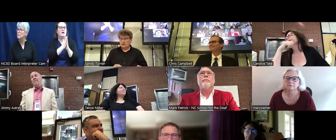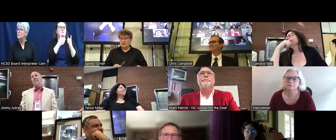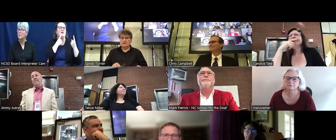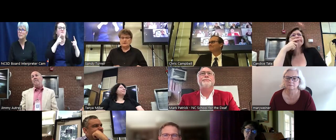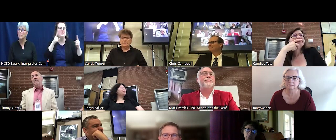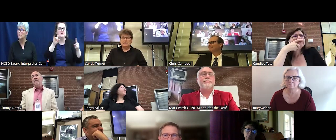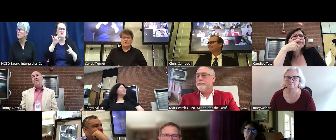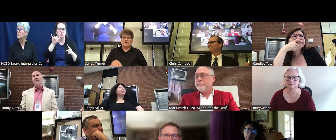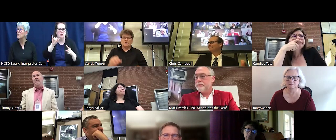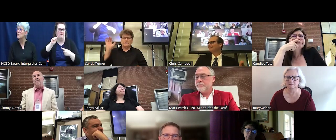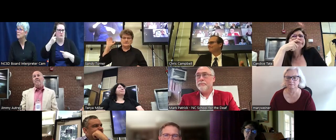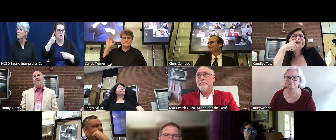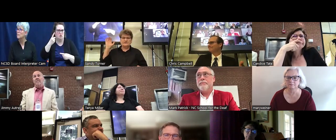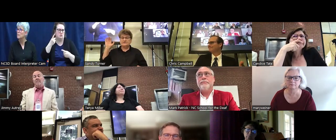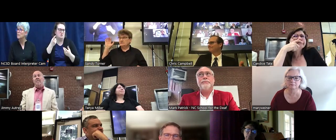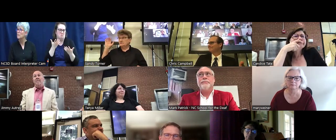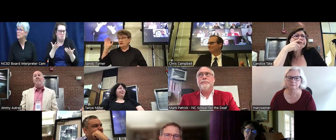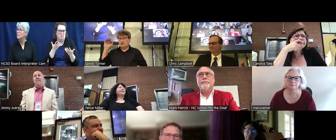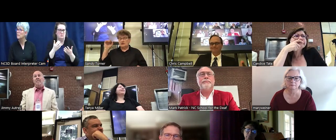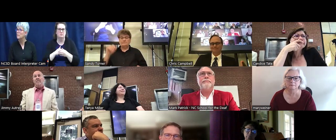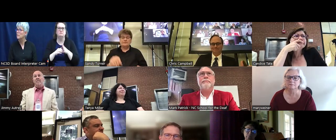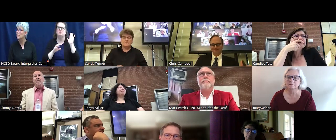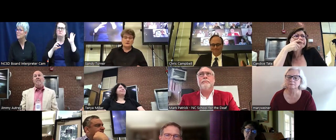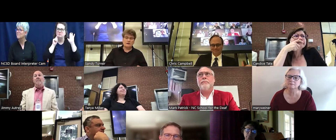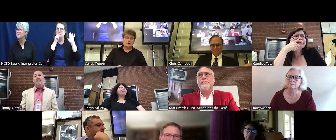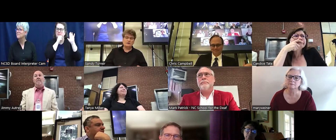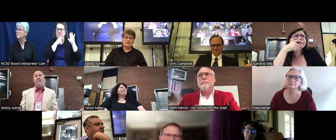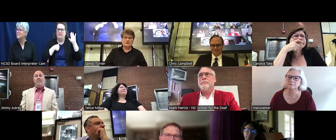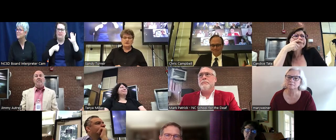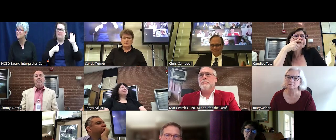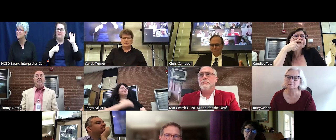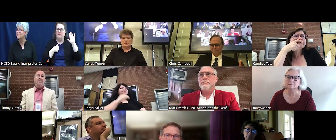Okay. This is Sandy.